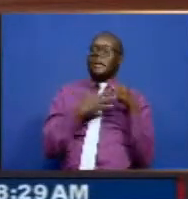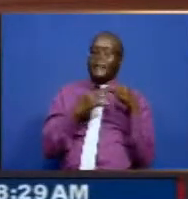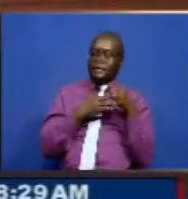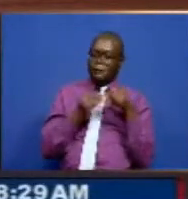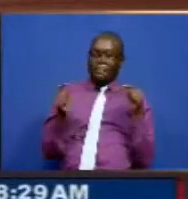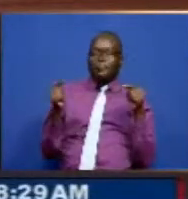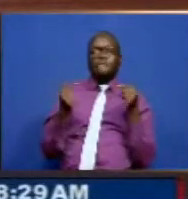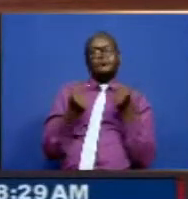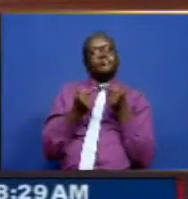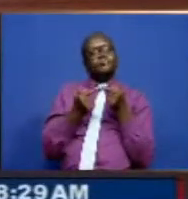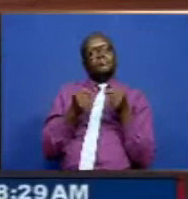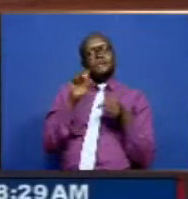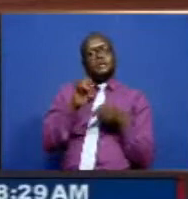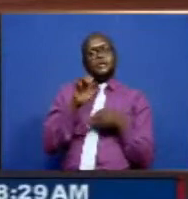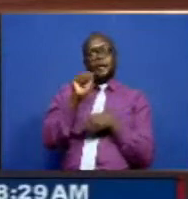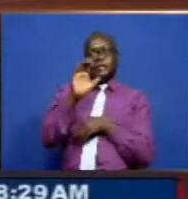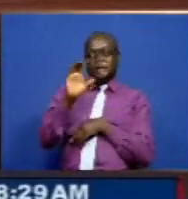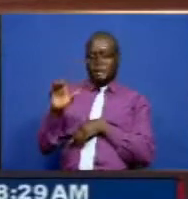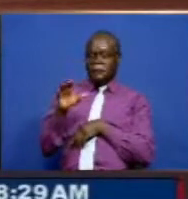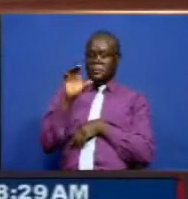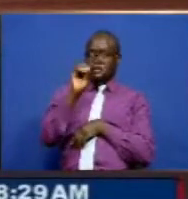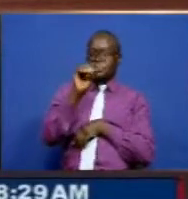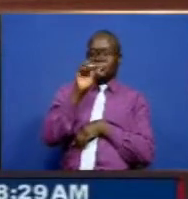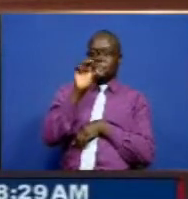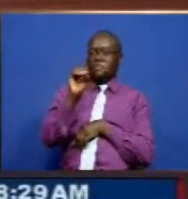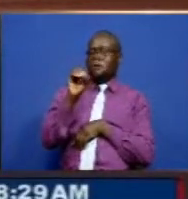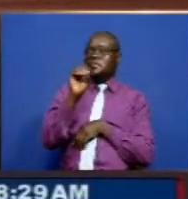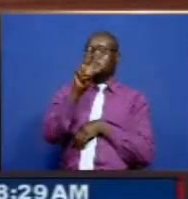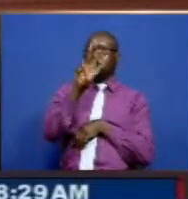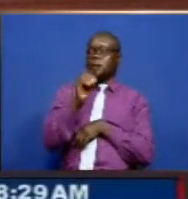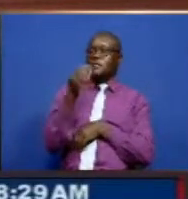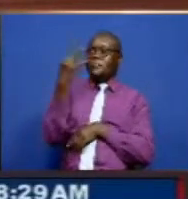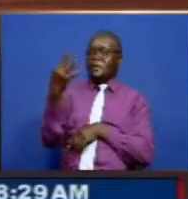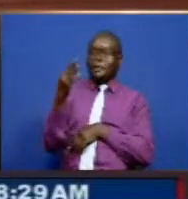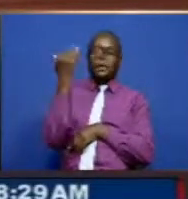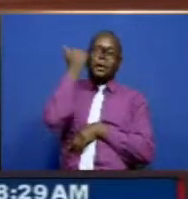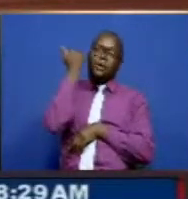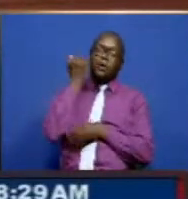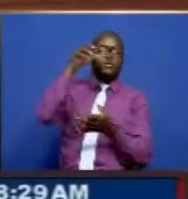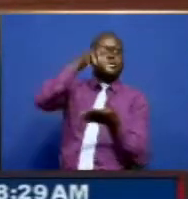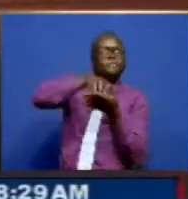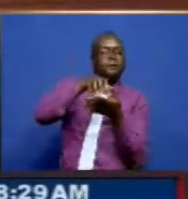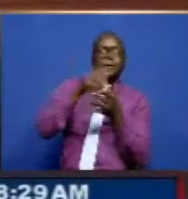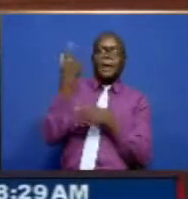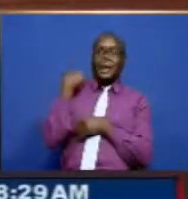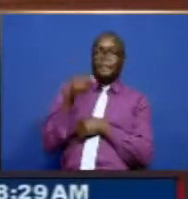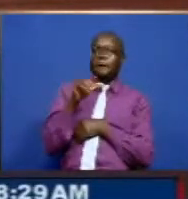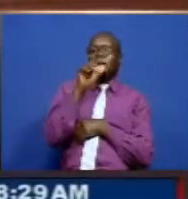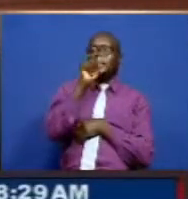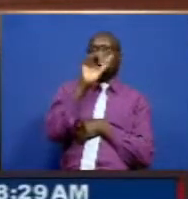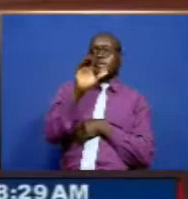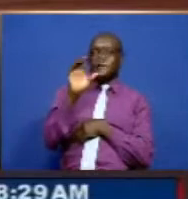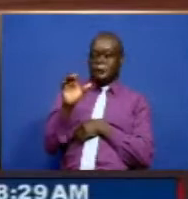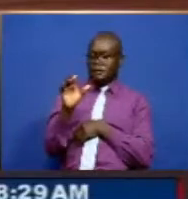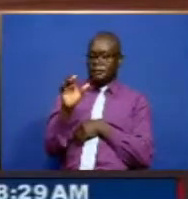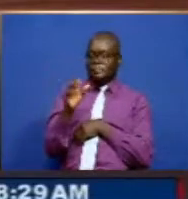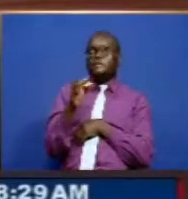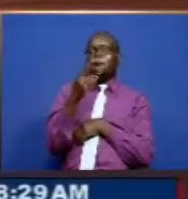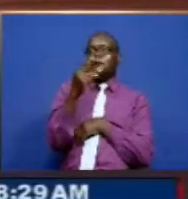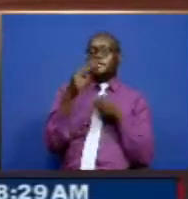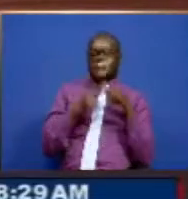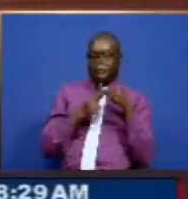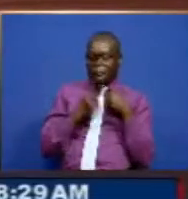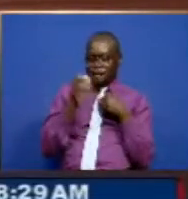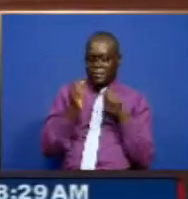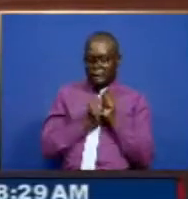Anti-Corruption and Economic Crimes Act 2003. In court case number ACC 47 of 2018,